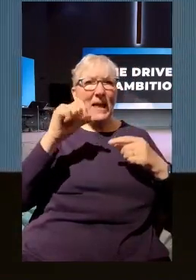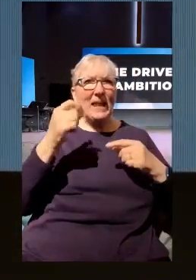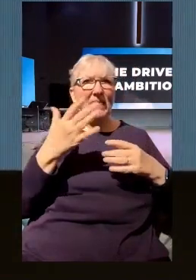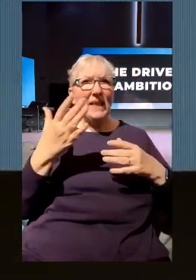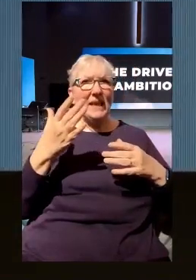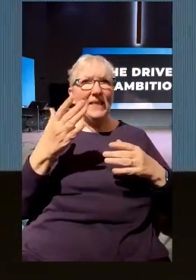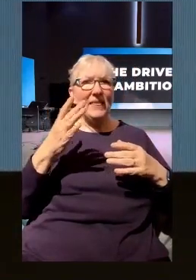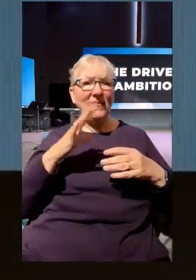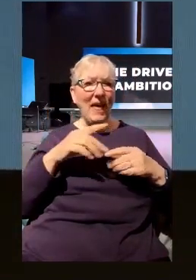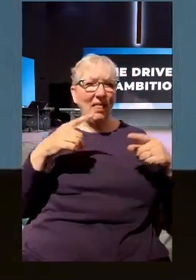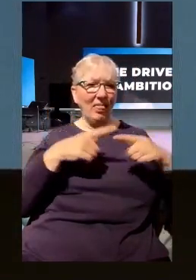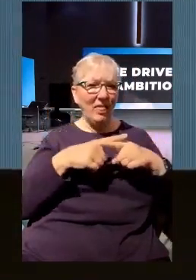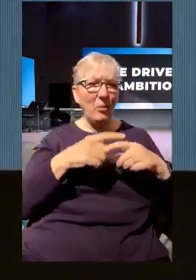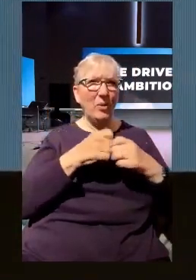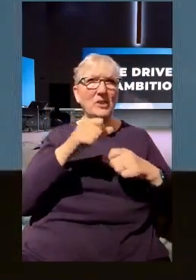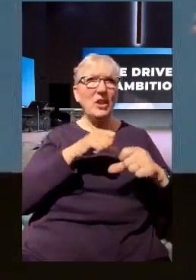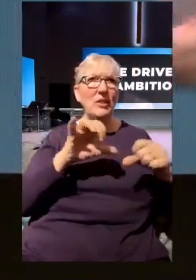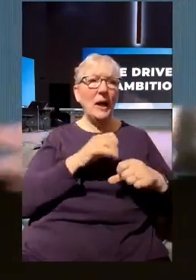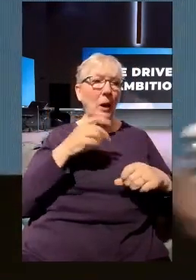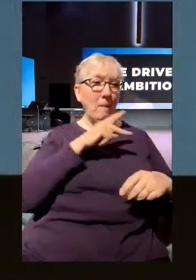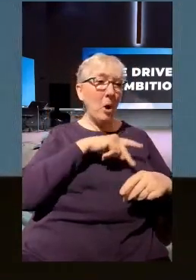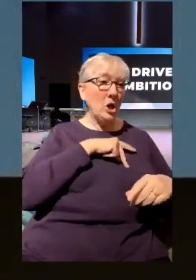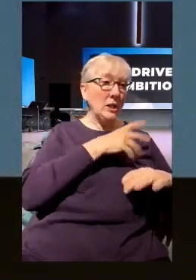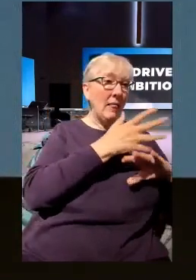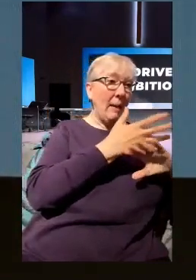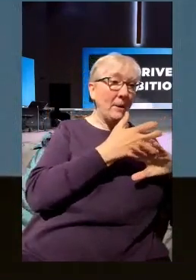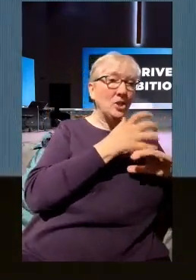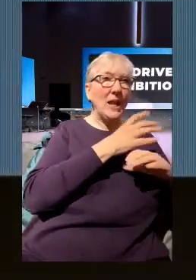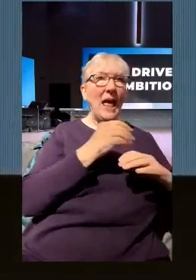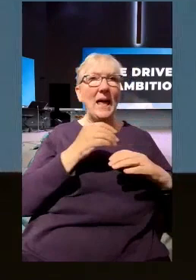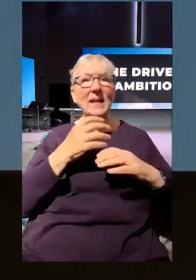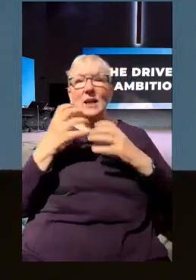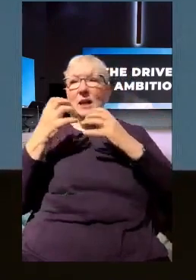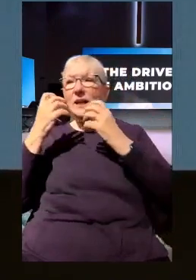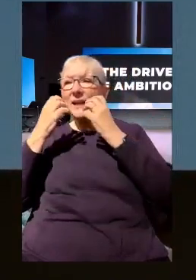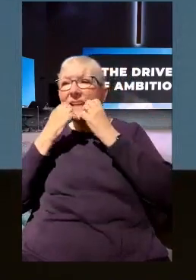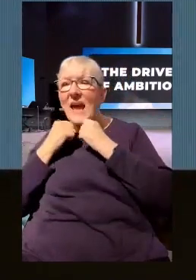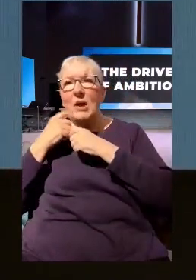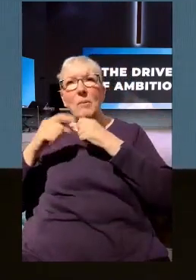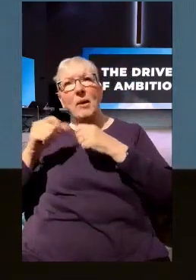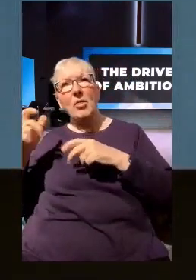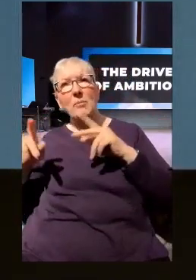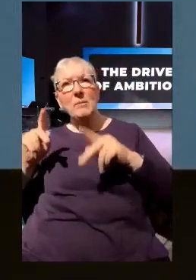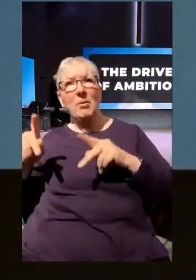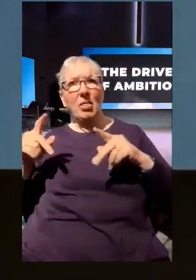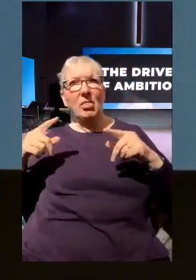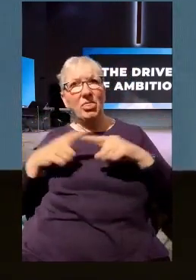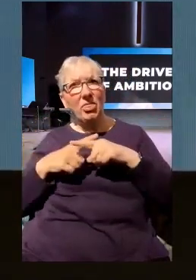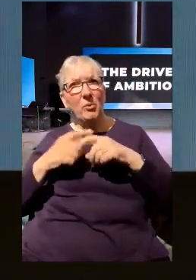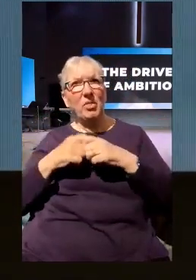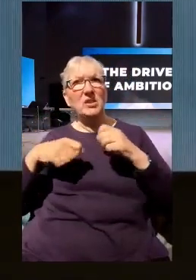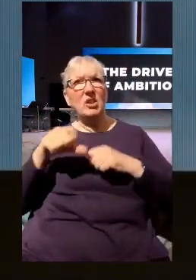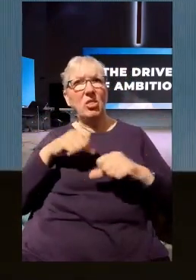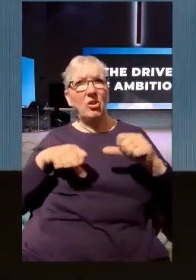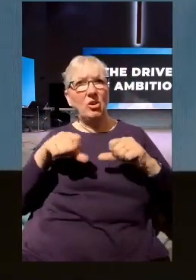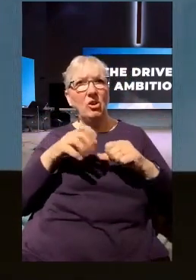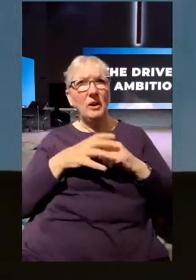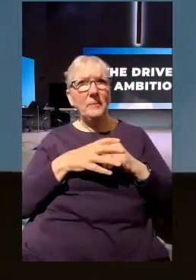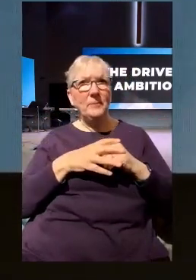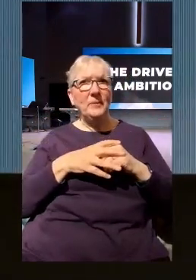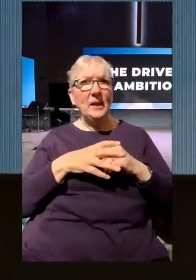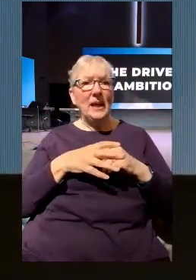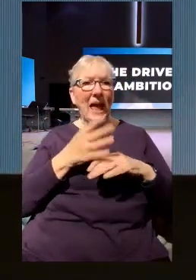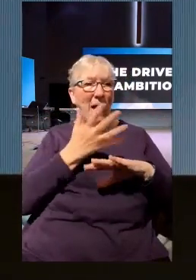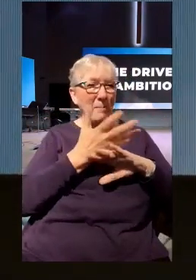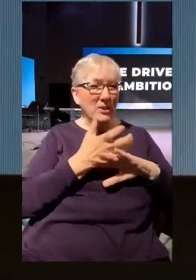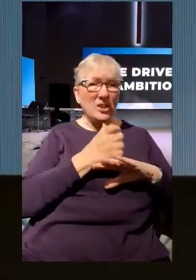others. And you may be thinking, well, I don't know if I agree with that, because ambition can't always be a bad thing. I mean, the ambition to do